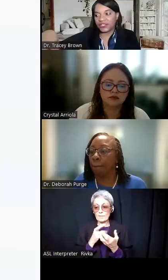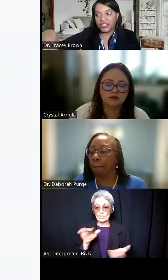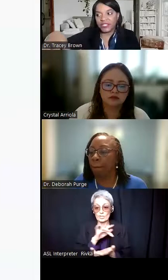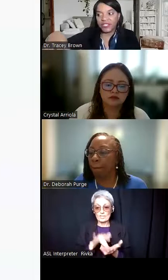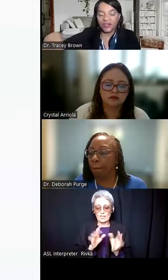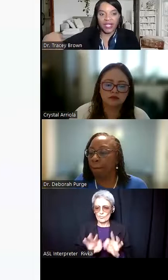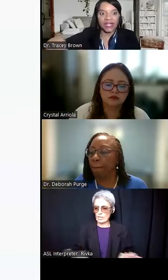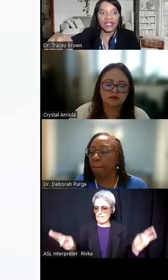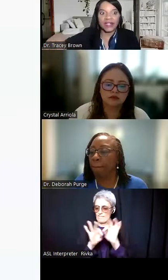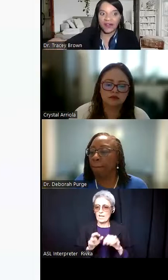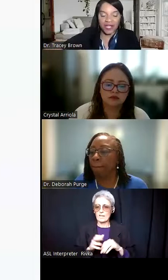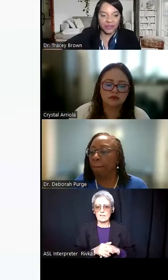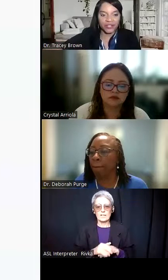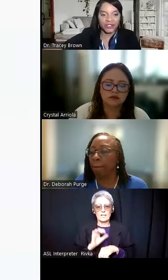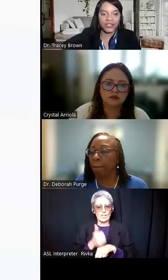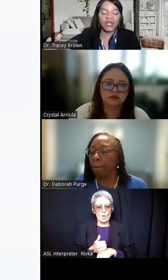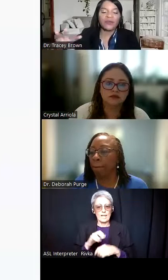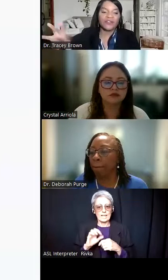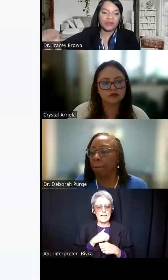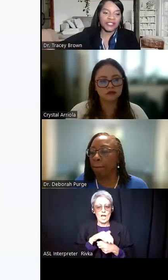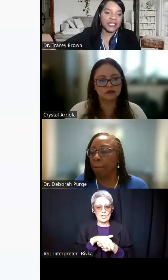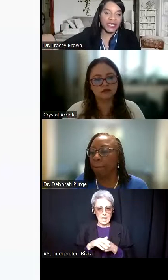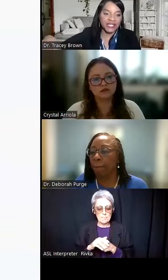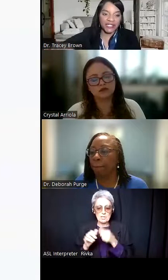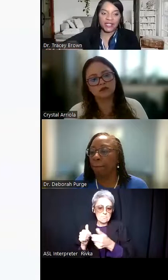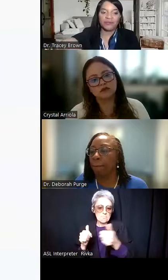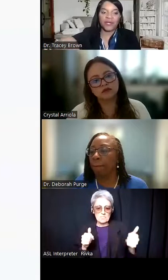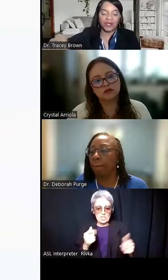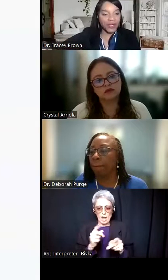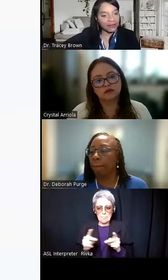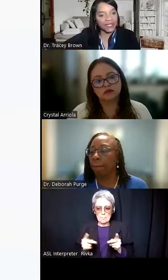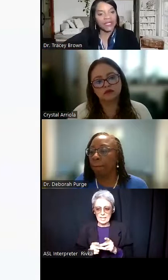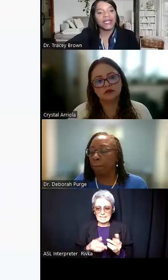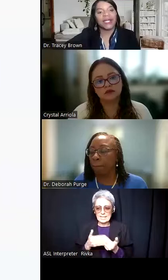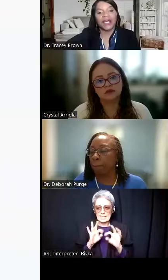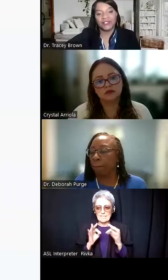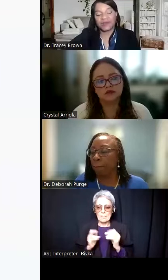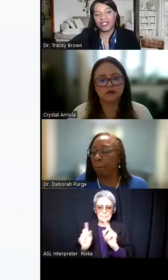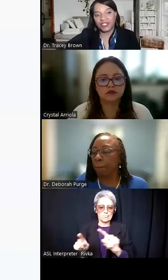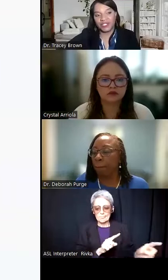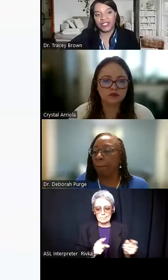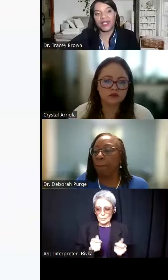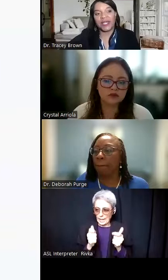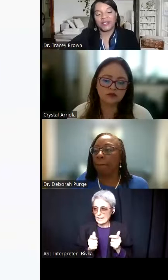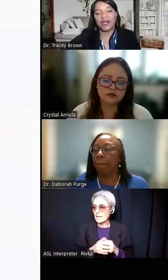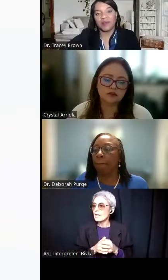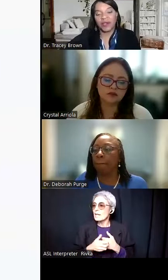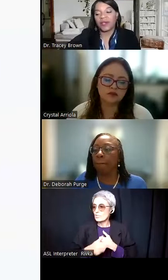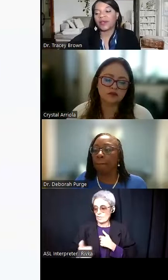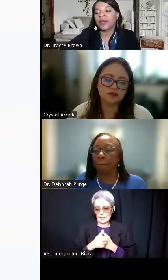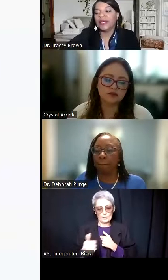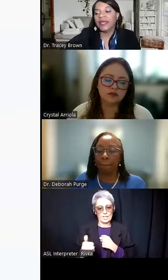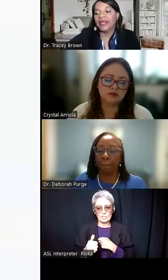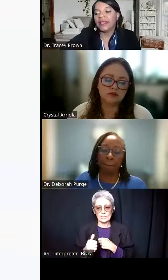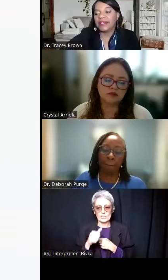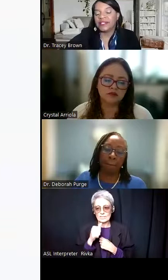They're strategically located in our neighborhoods where families can get to them pretty quickly. Transportation is not a